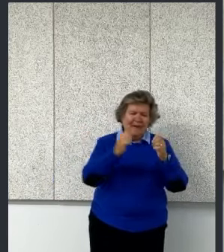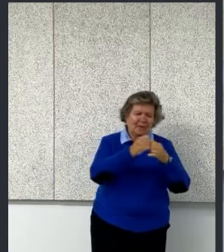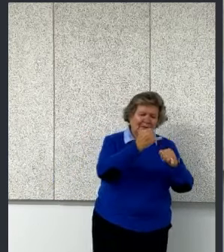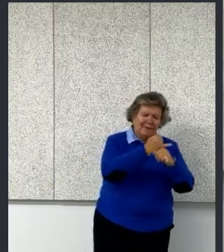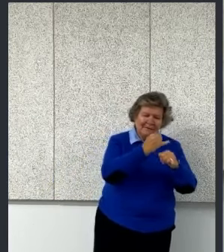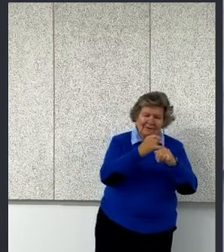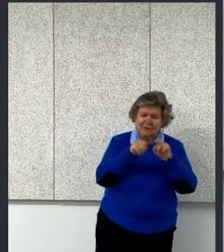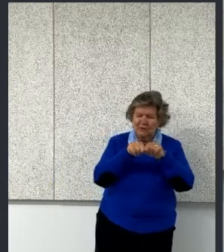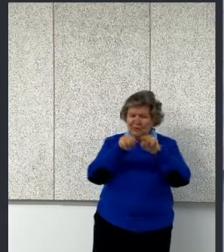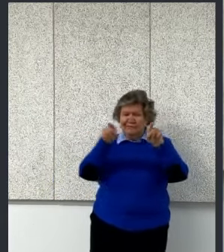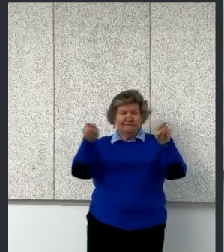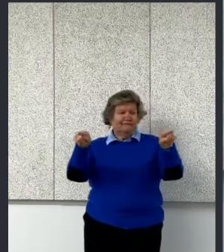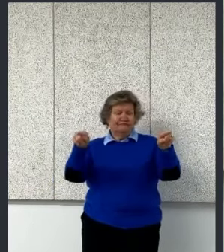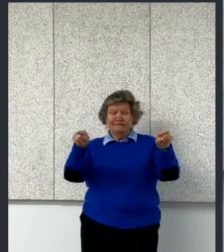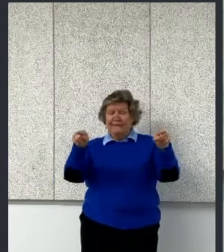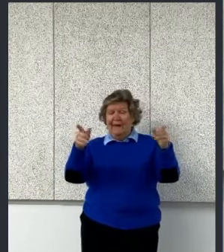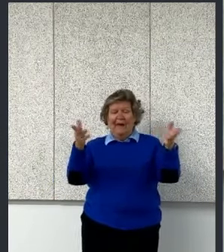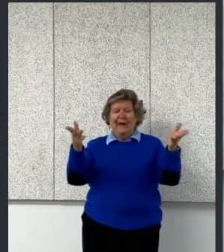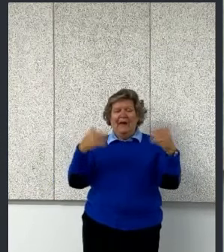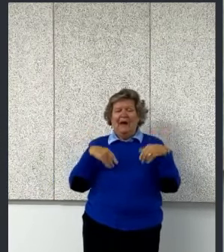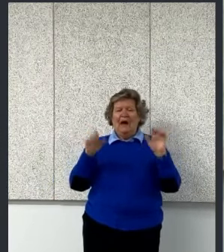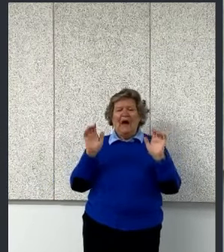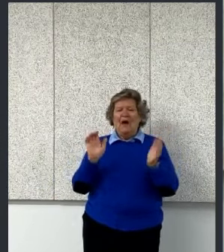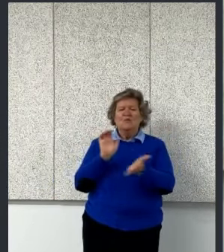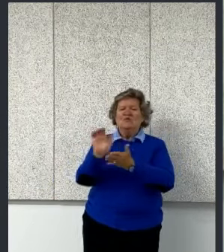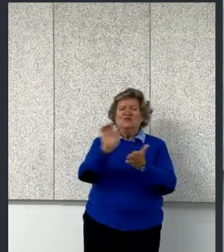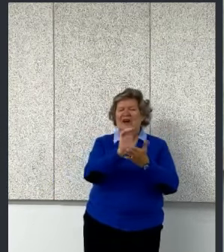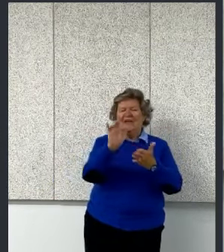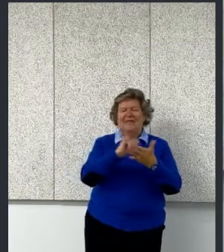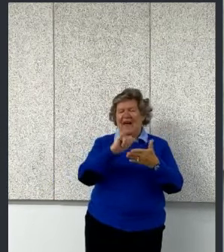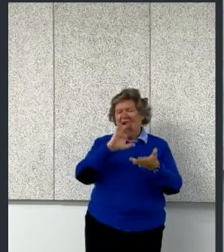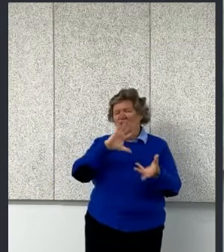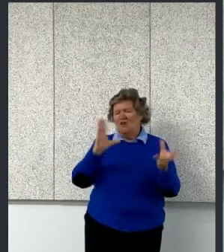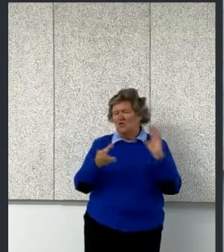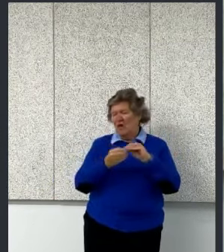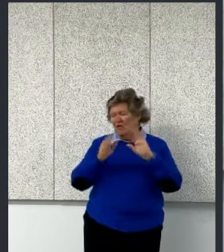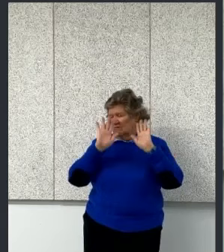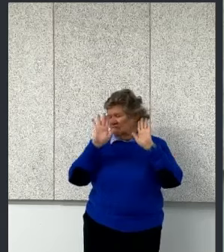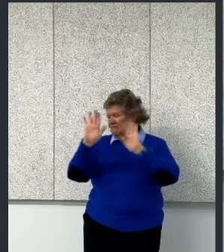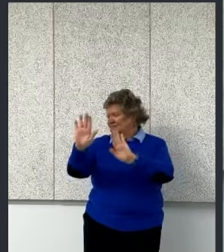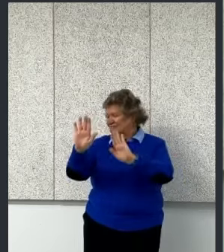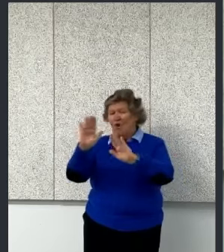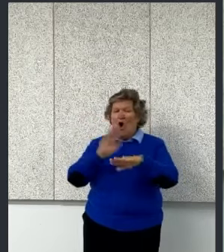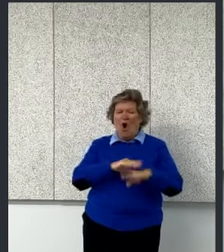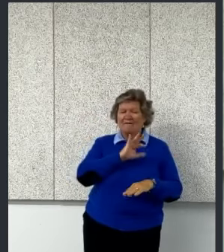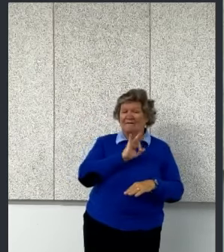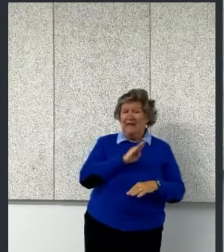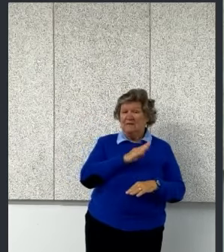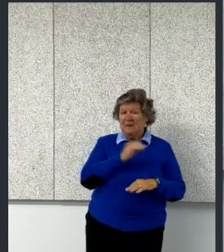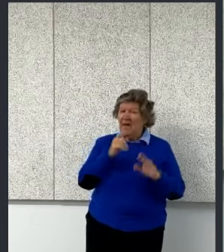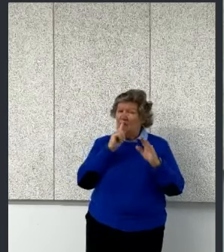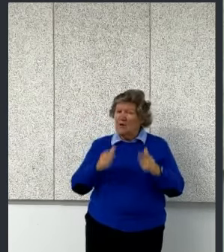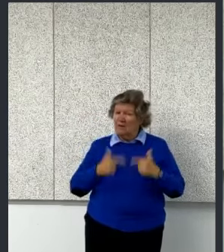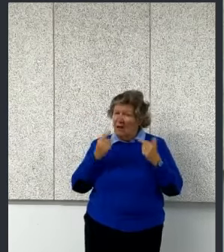that, I reject it wholly, completely, on Facebook and in real life.